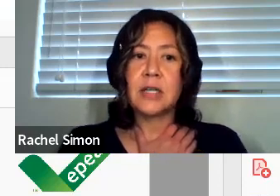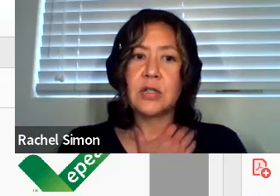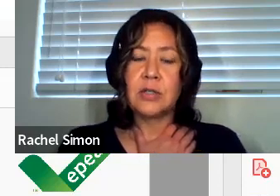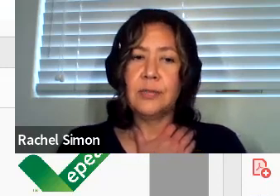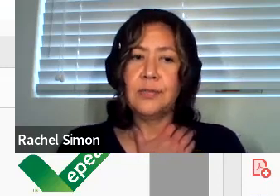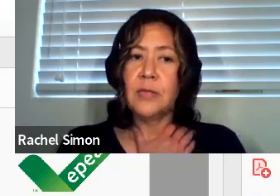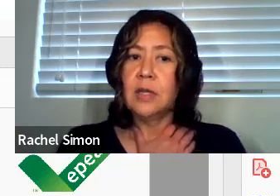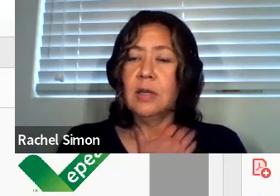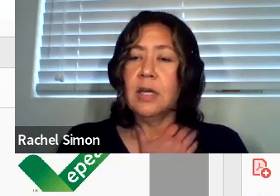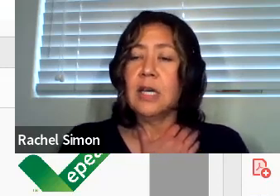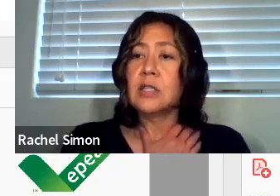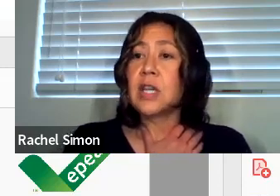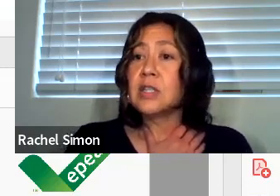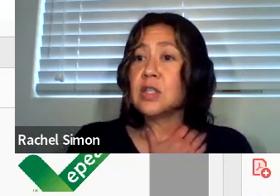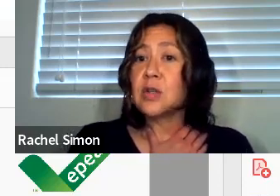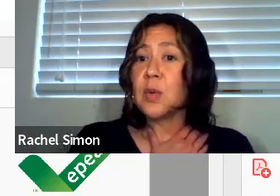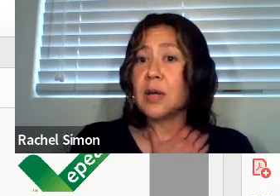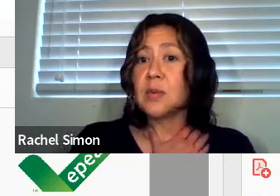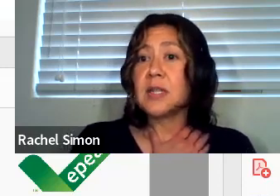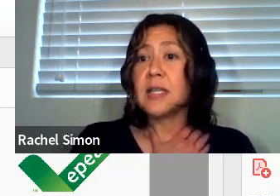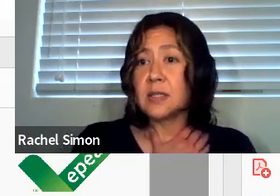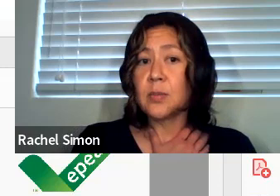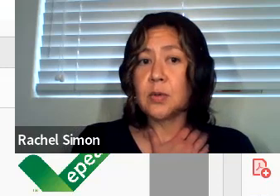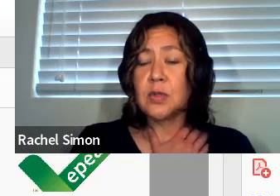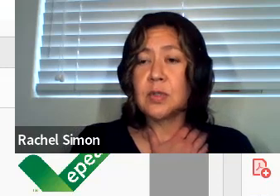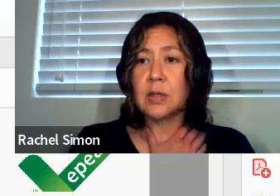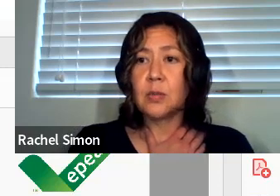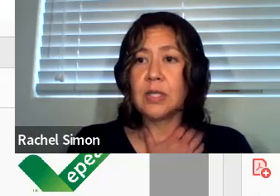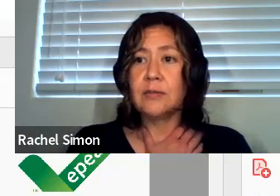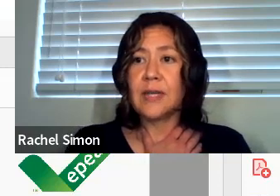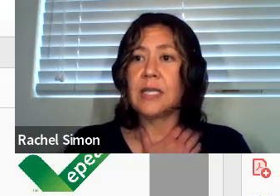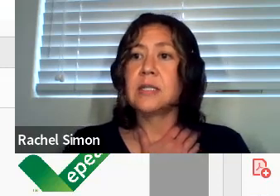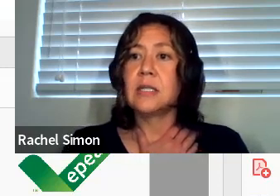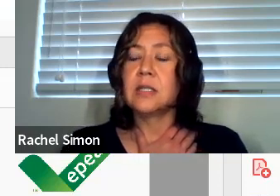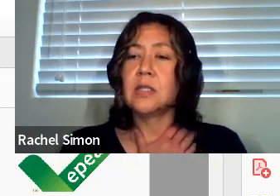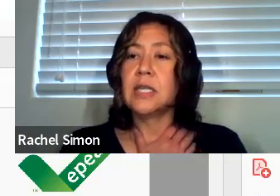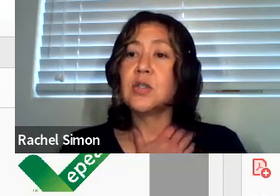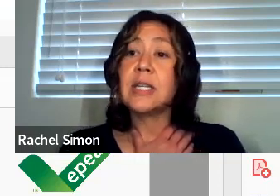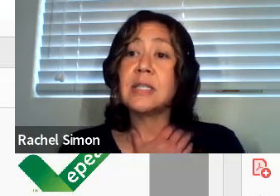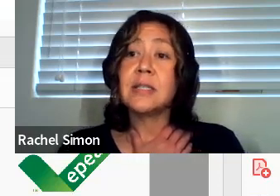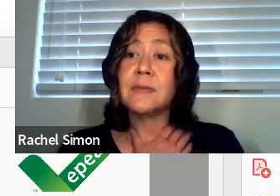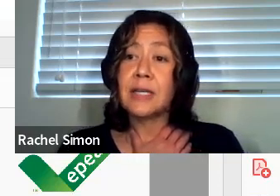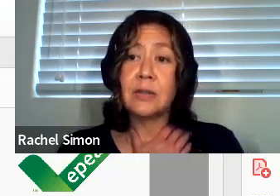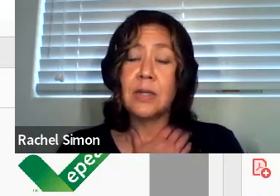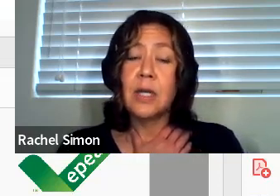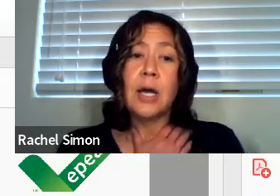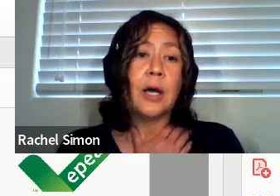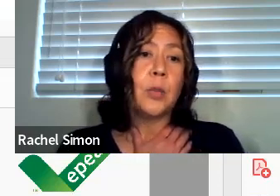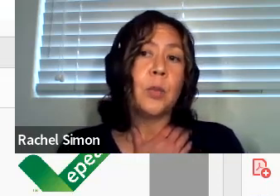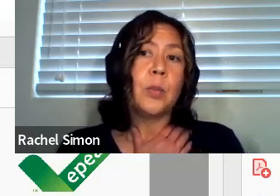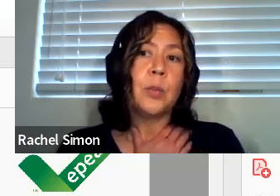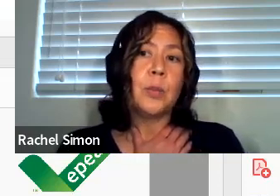the discussion. Challenges around this approach that we faced in trying to define